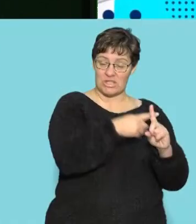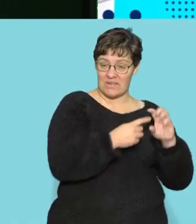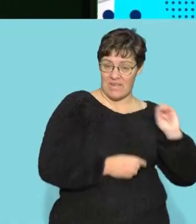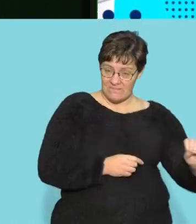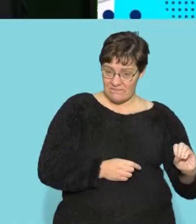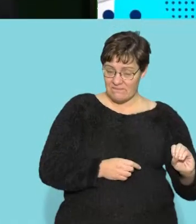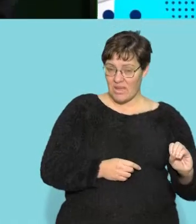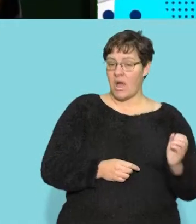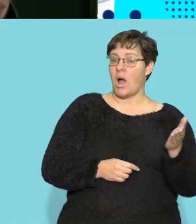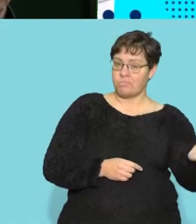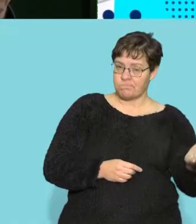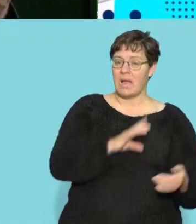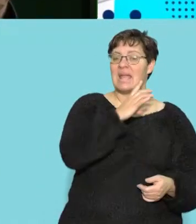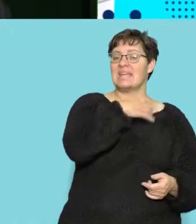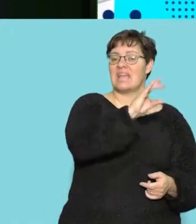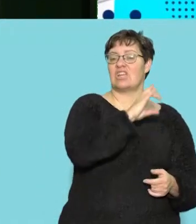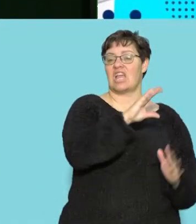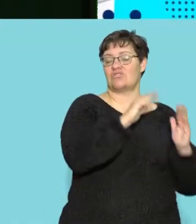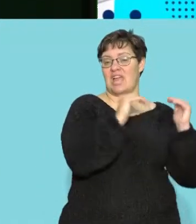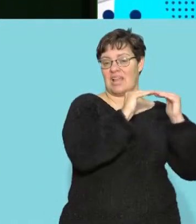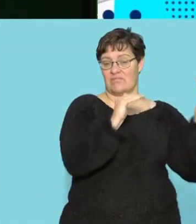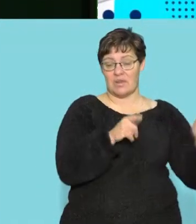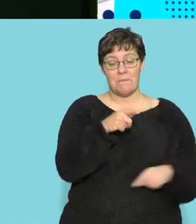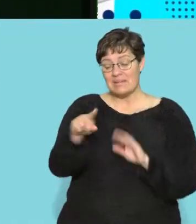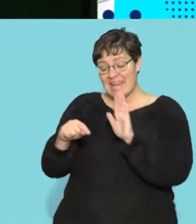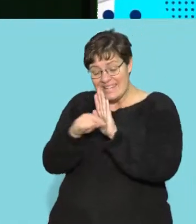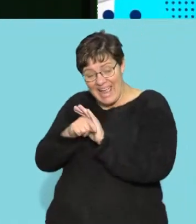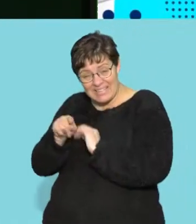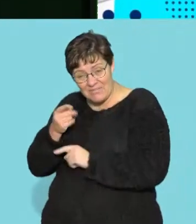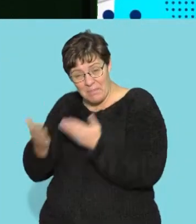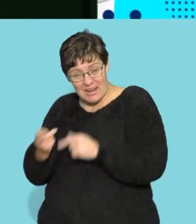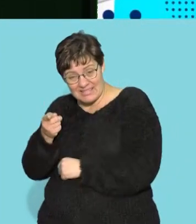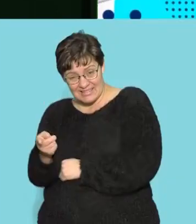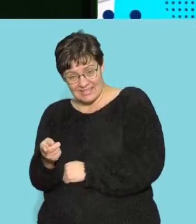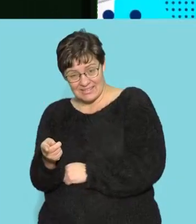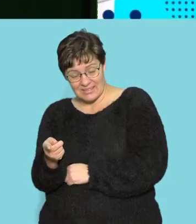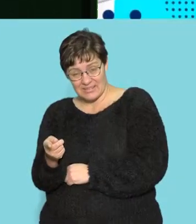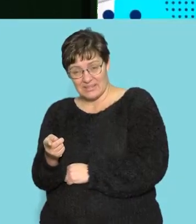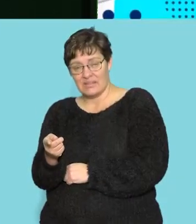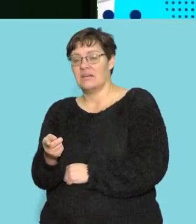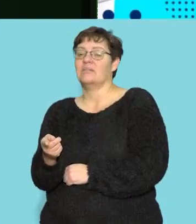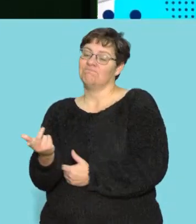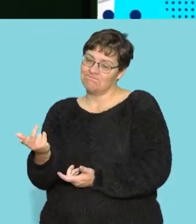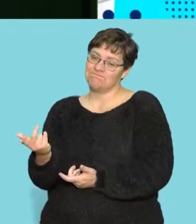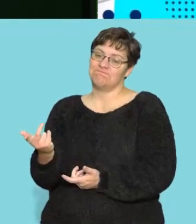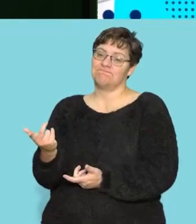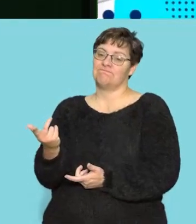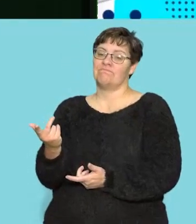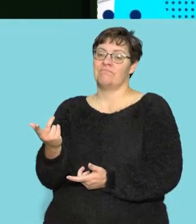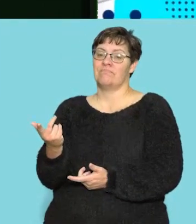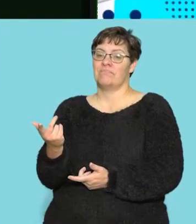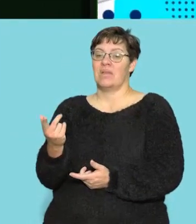will appear under cash and cash equivalents. But if it's not a favorable bank balance, if it's in overdraft, it will appear under